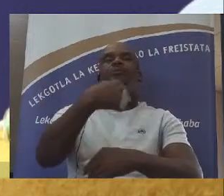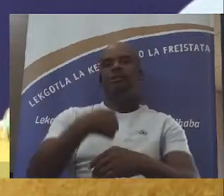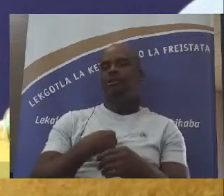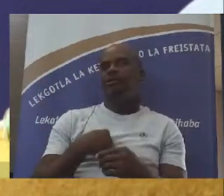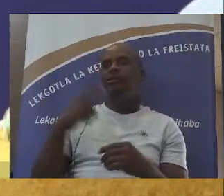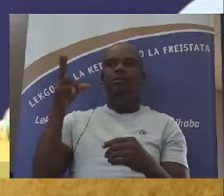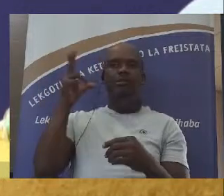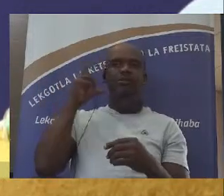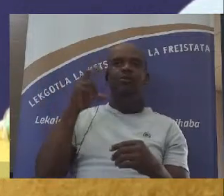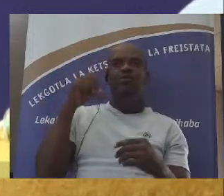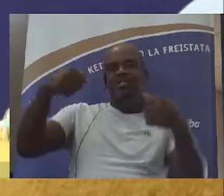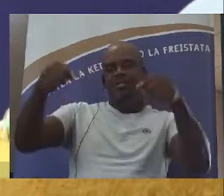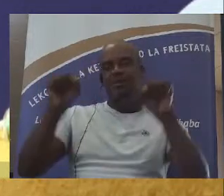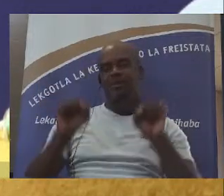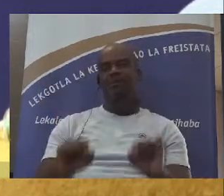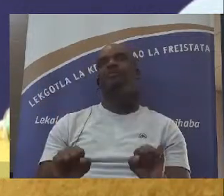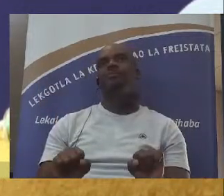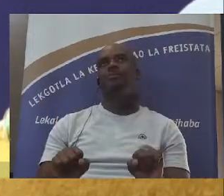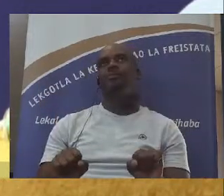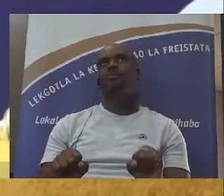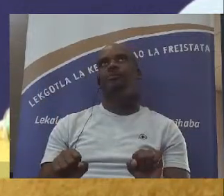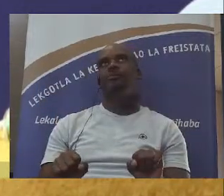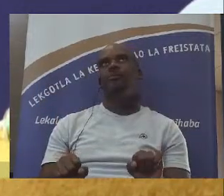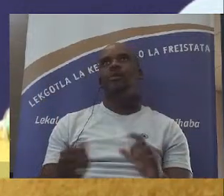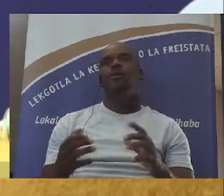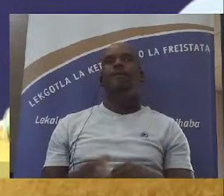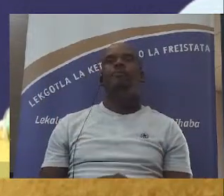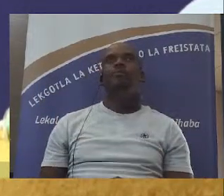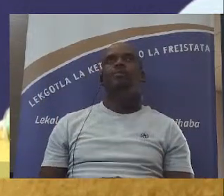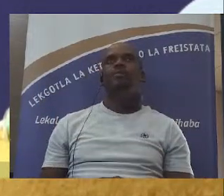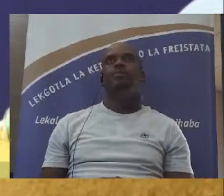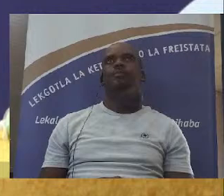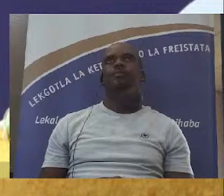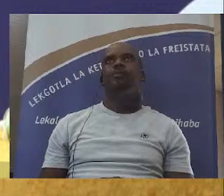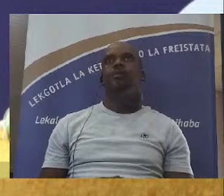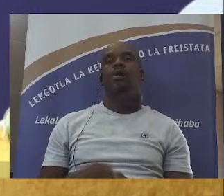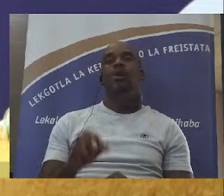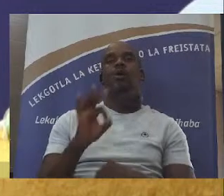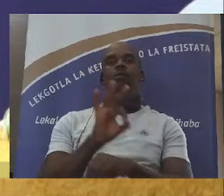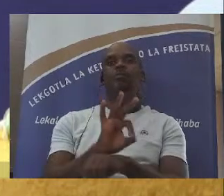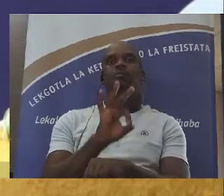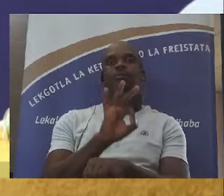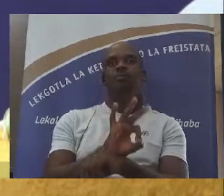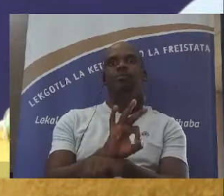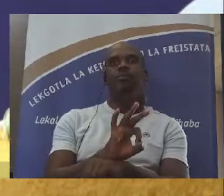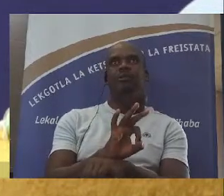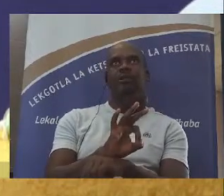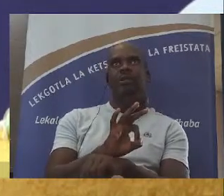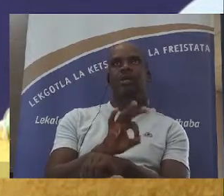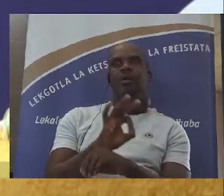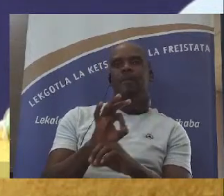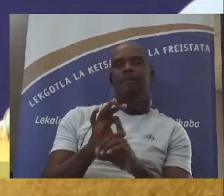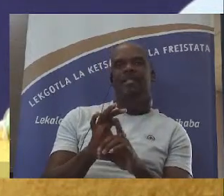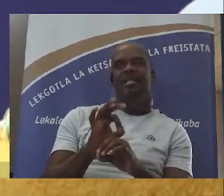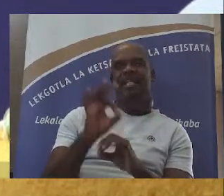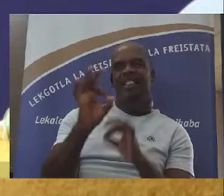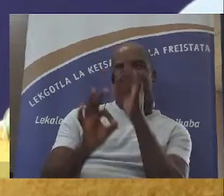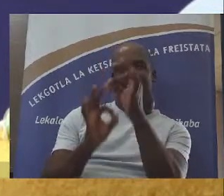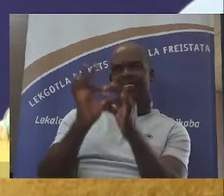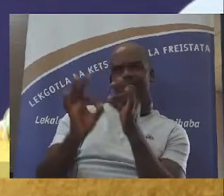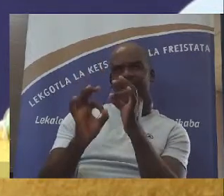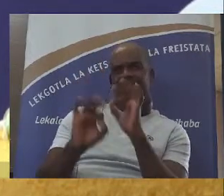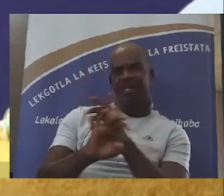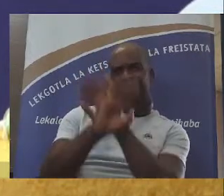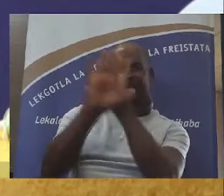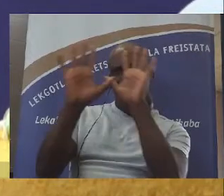utlwileng modulasetulo ke a hore bontate le ha ba ne ba sa e behe ba phatlaladitse ba